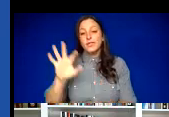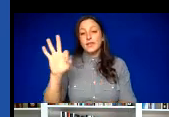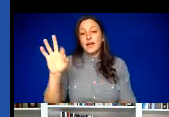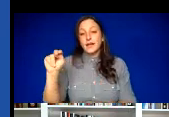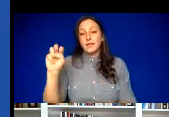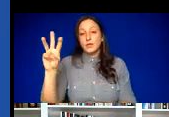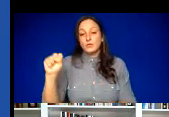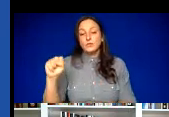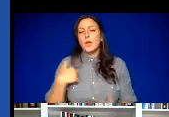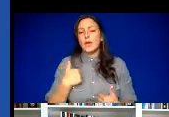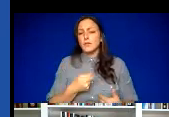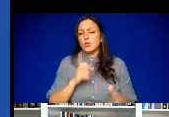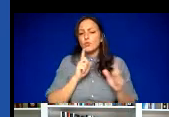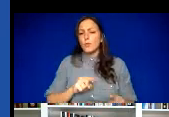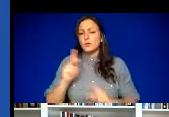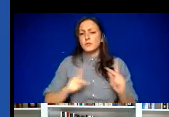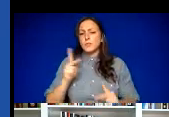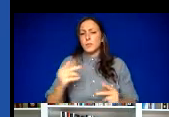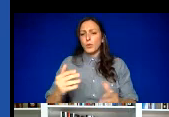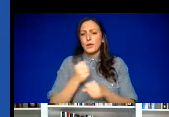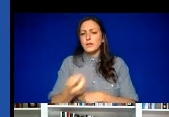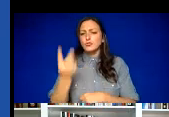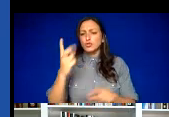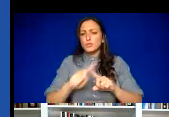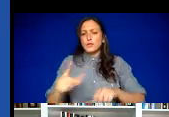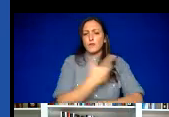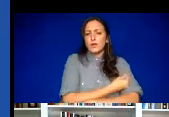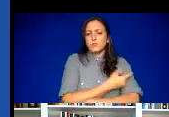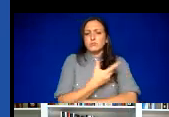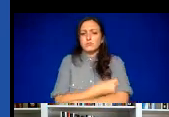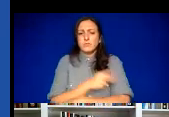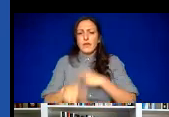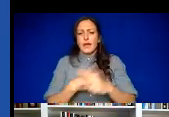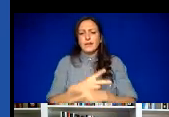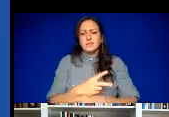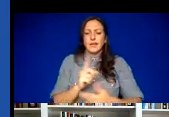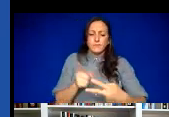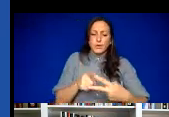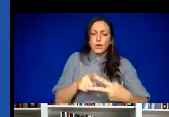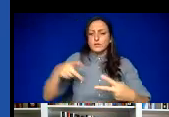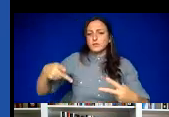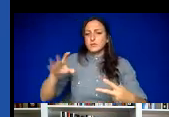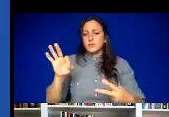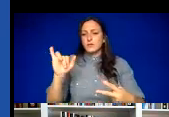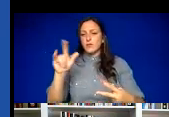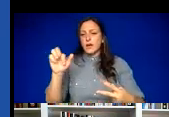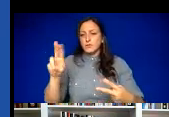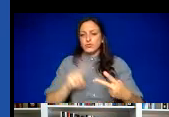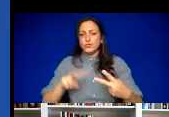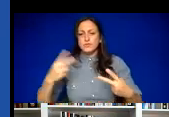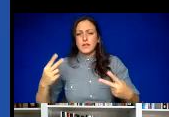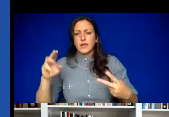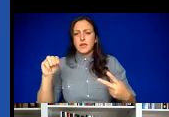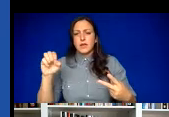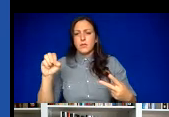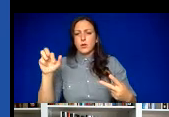a couple reports of people getting 2 different vaccine doses, like the Pfizer, the first shot, and the Moderna, the second. Is this something CDPHE